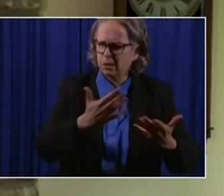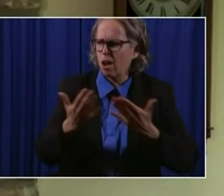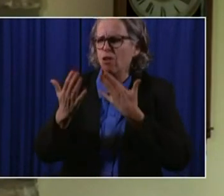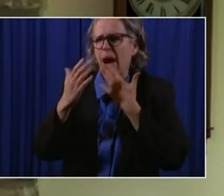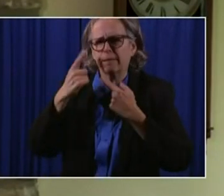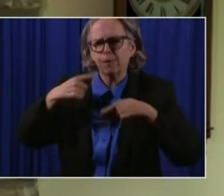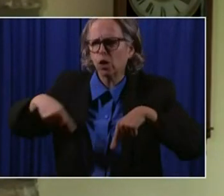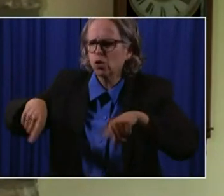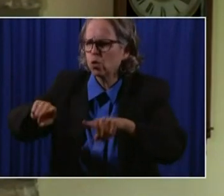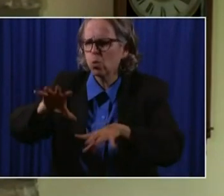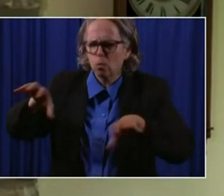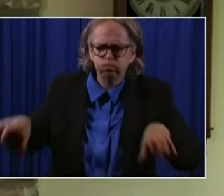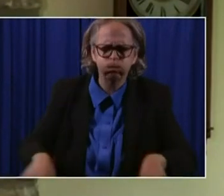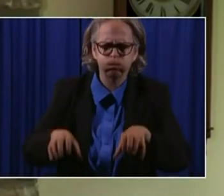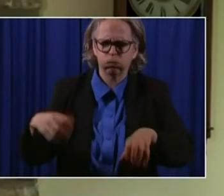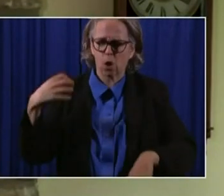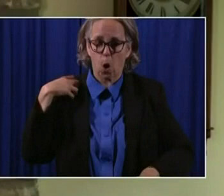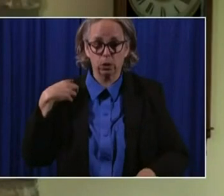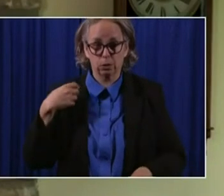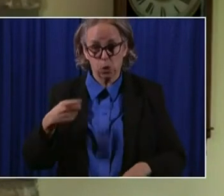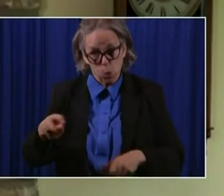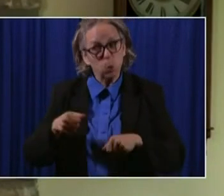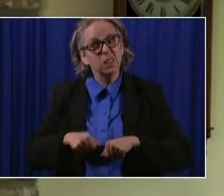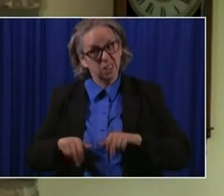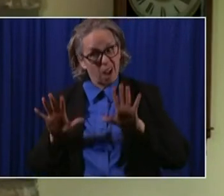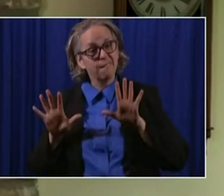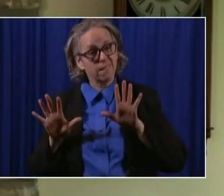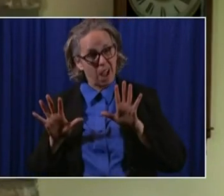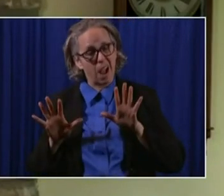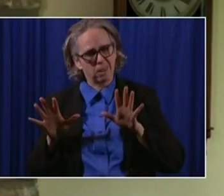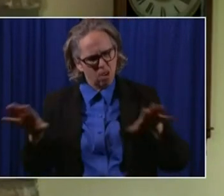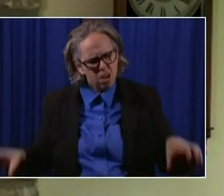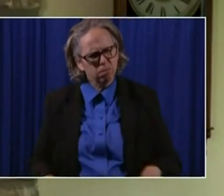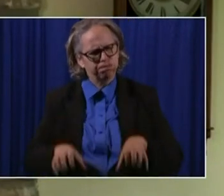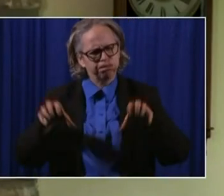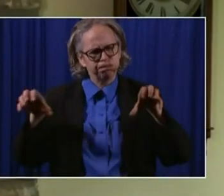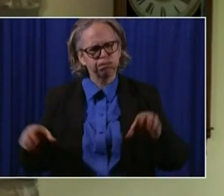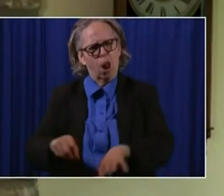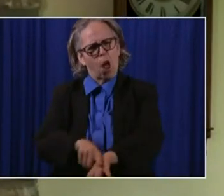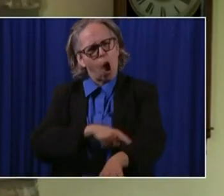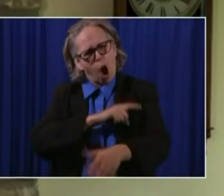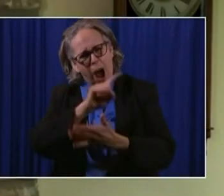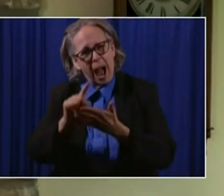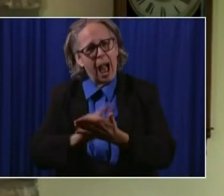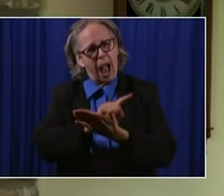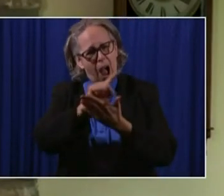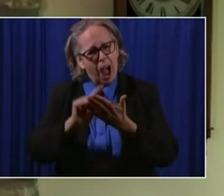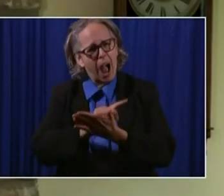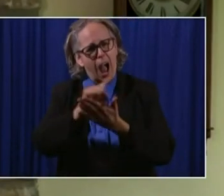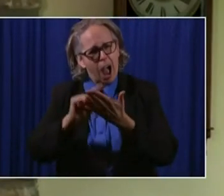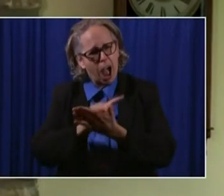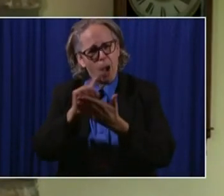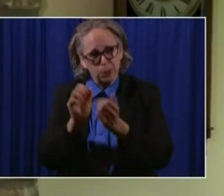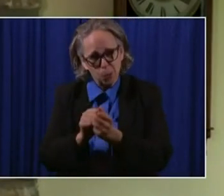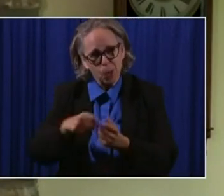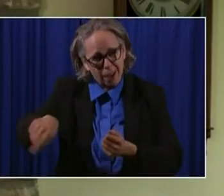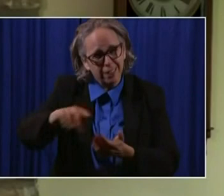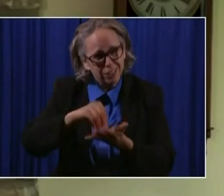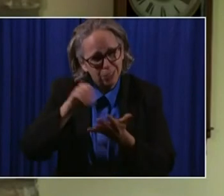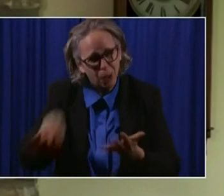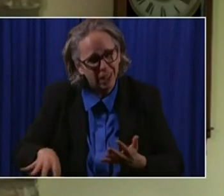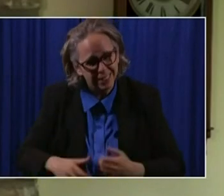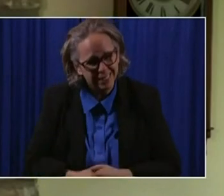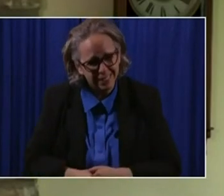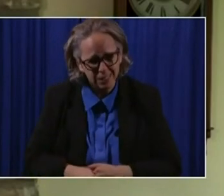You make a lot of sacrifices. You work long hours, and you inspire our kids. And so we thank you